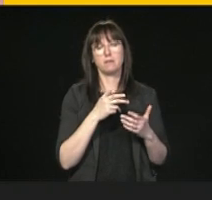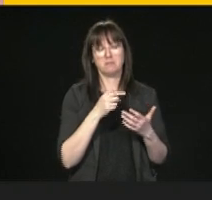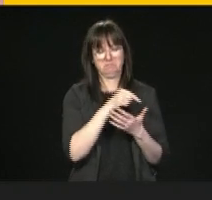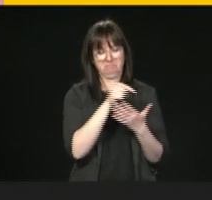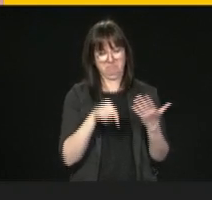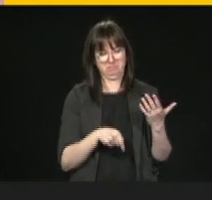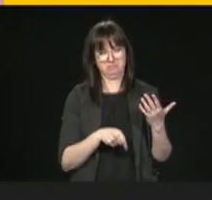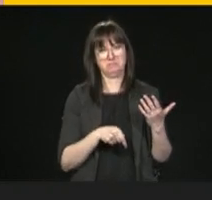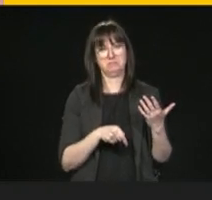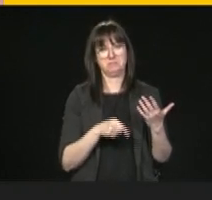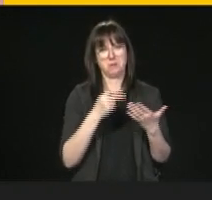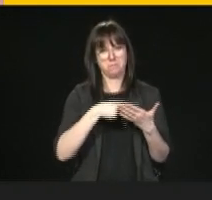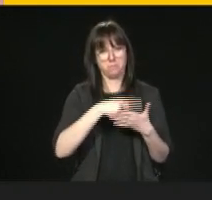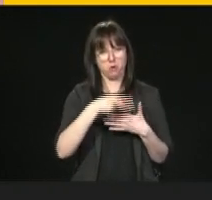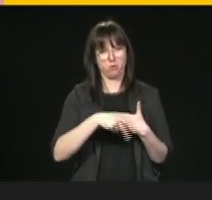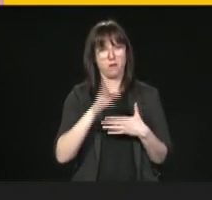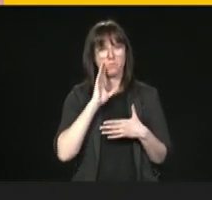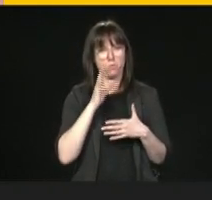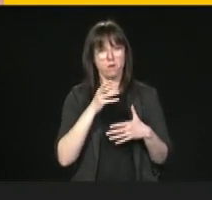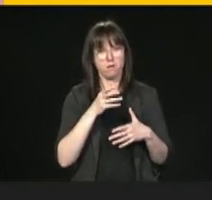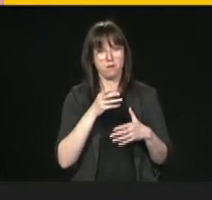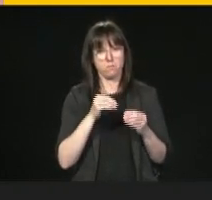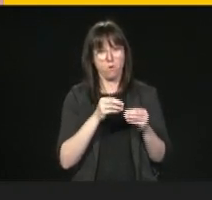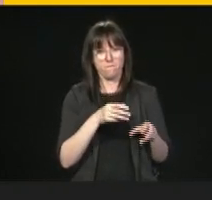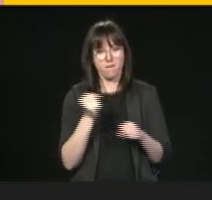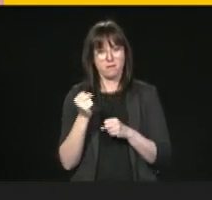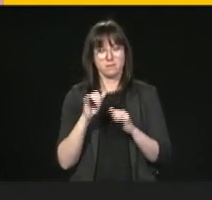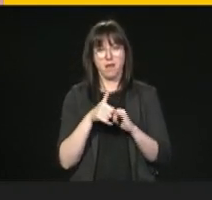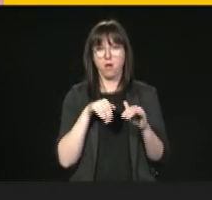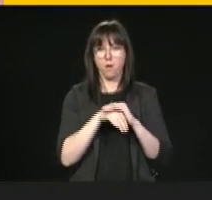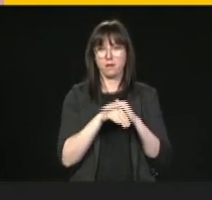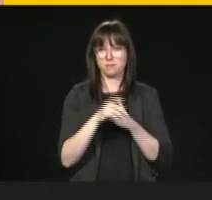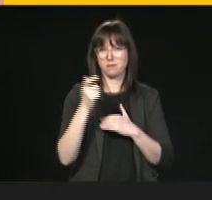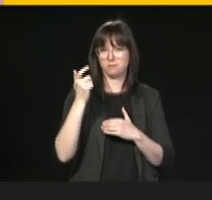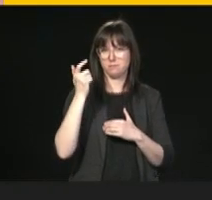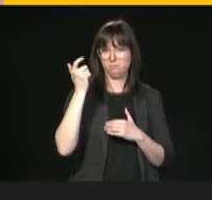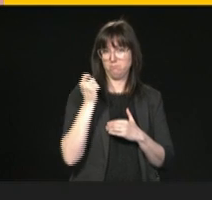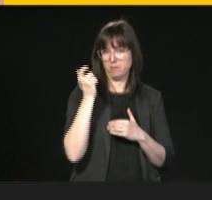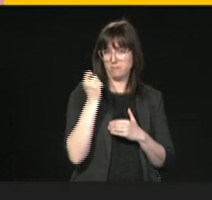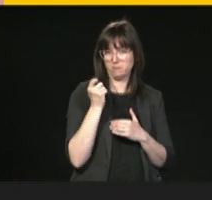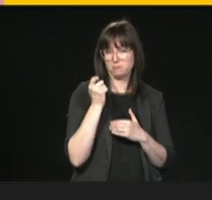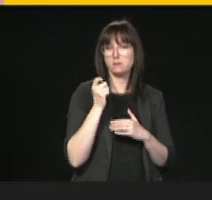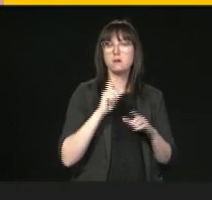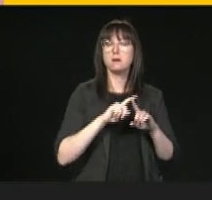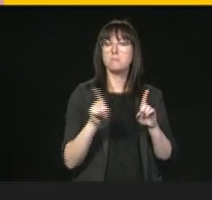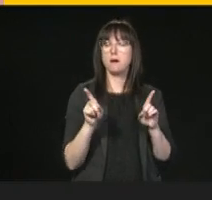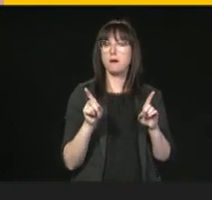to these benefits, but you've talked about the 1,000